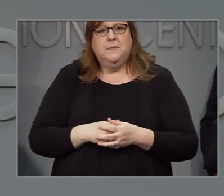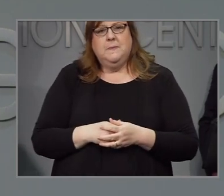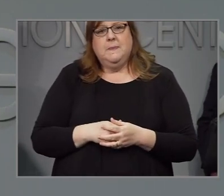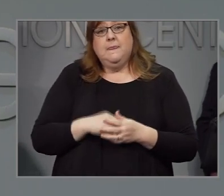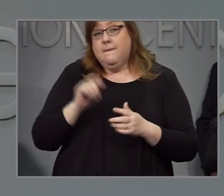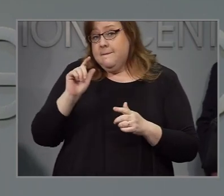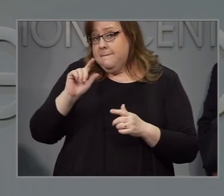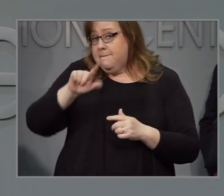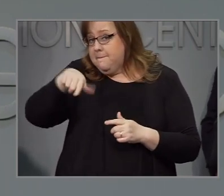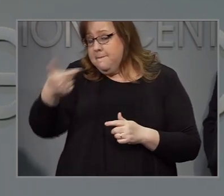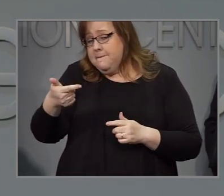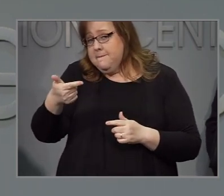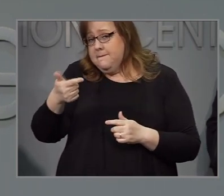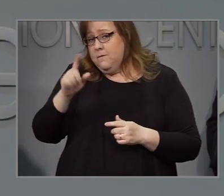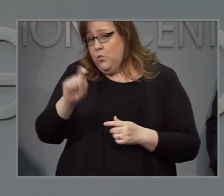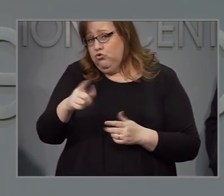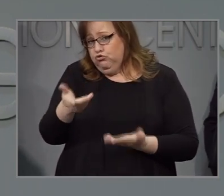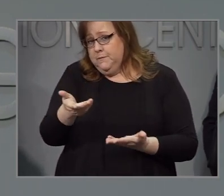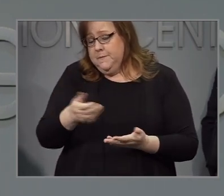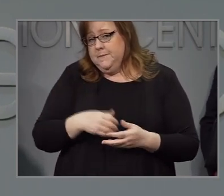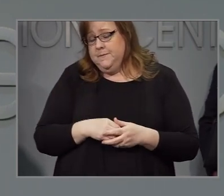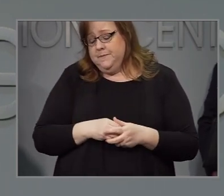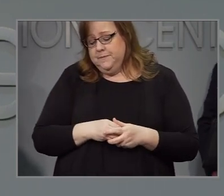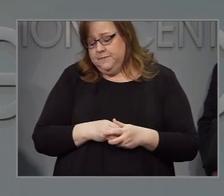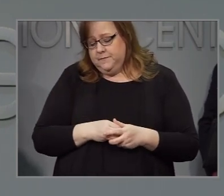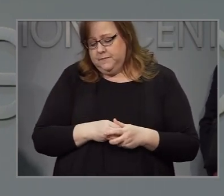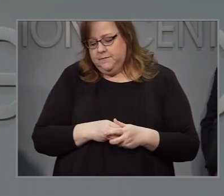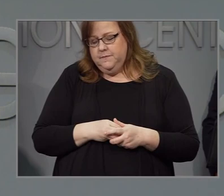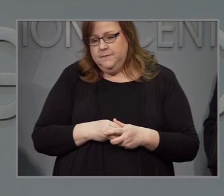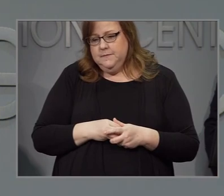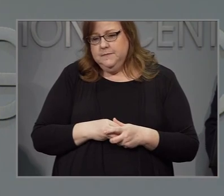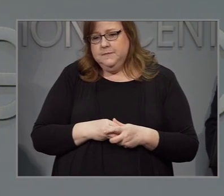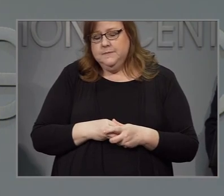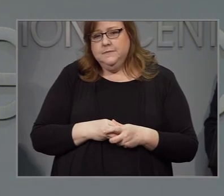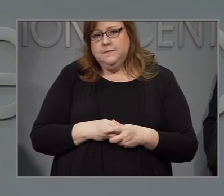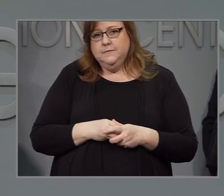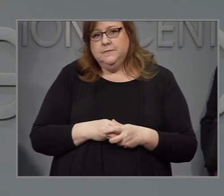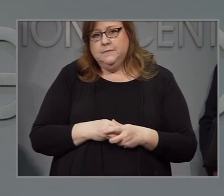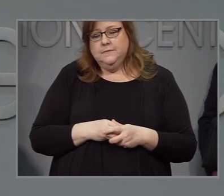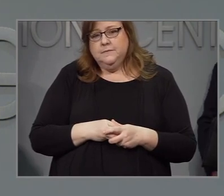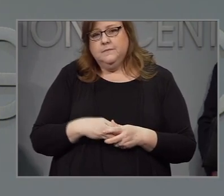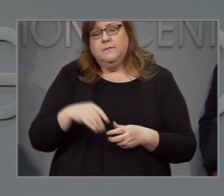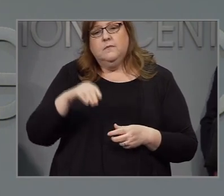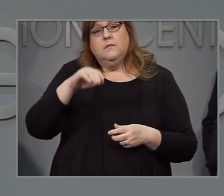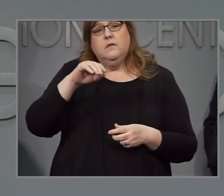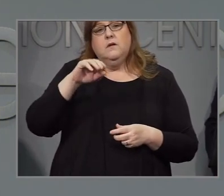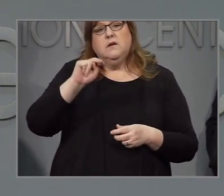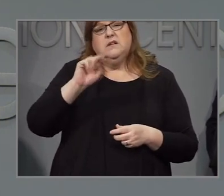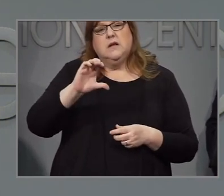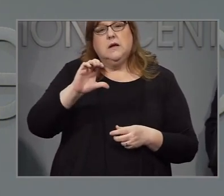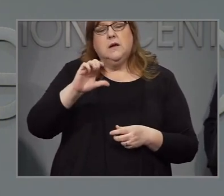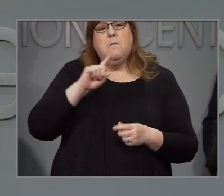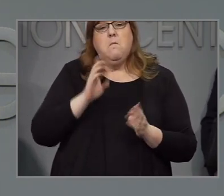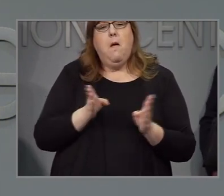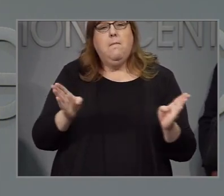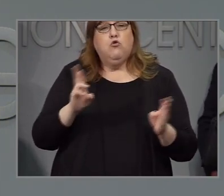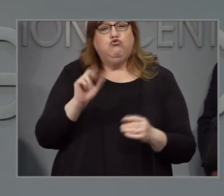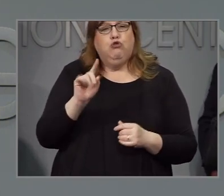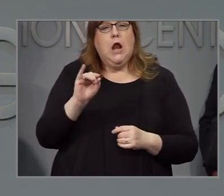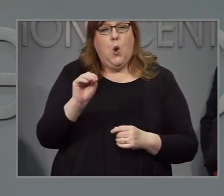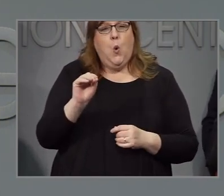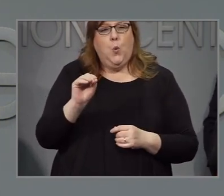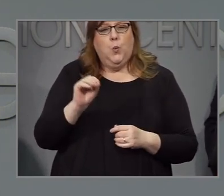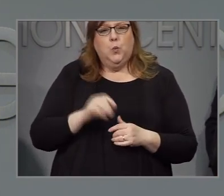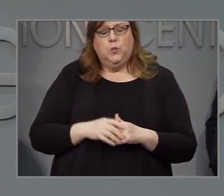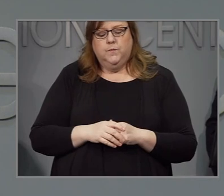Next question. Our next question is from Liz Schlemmer with North Carolina Public Radio. Hi,